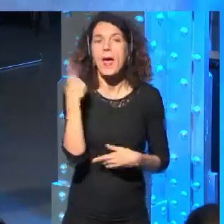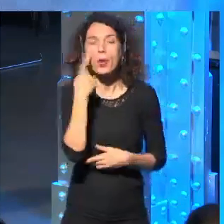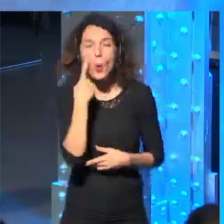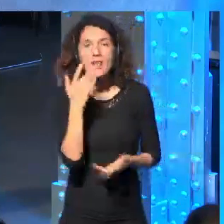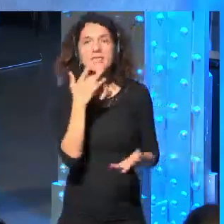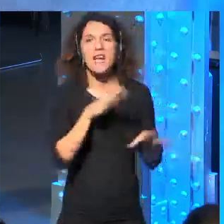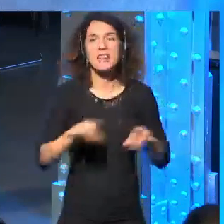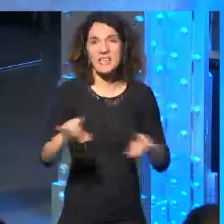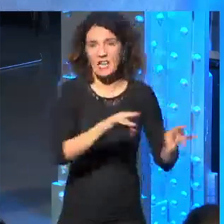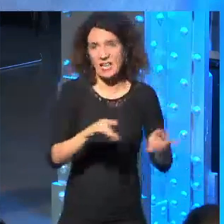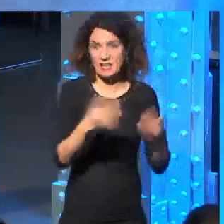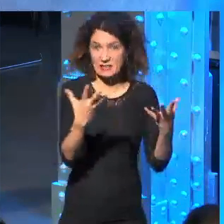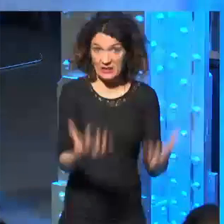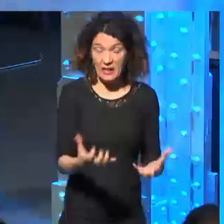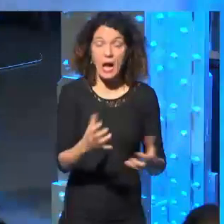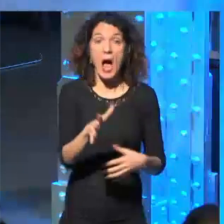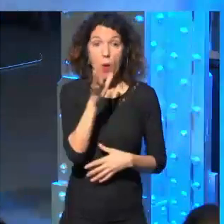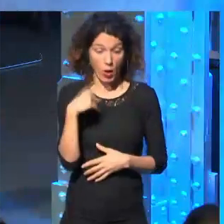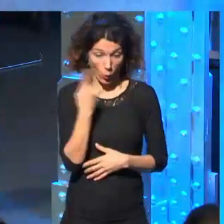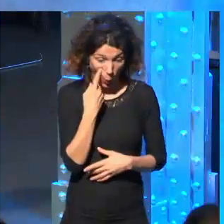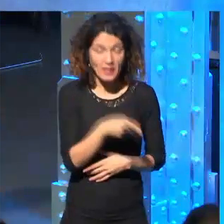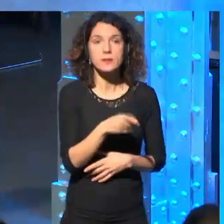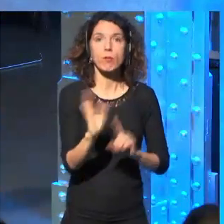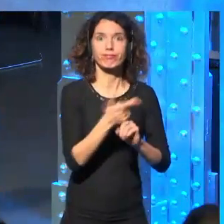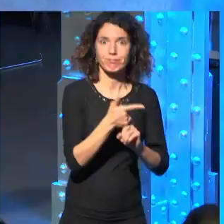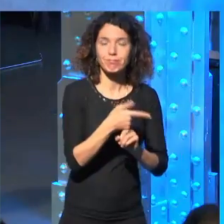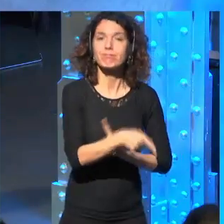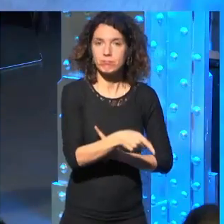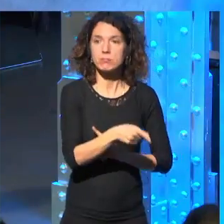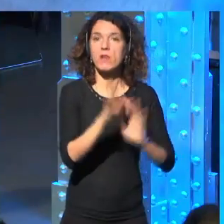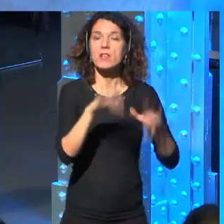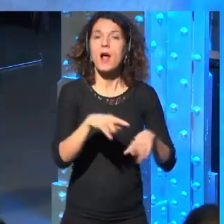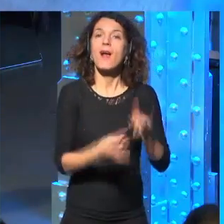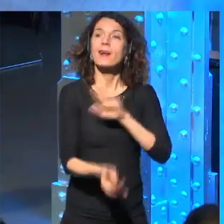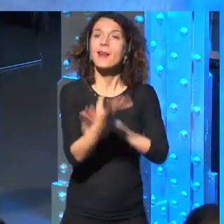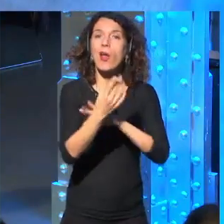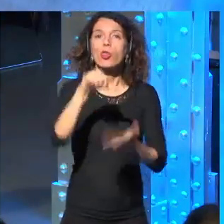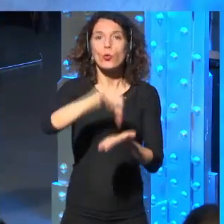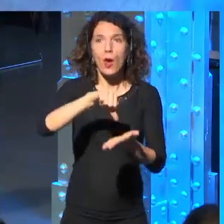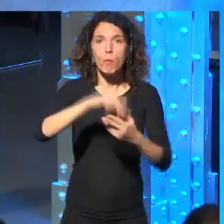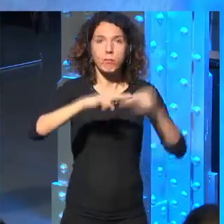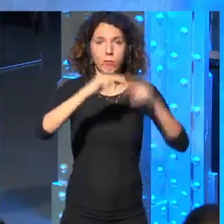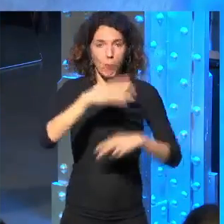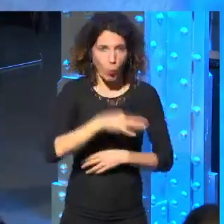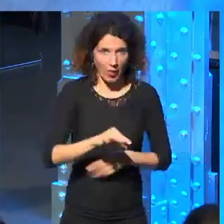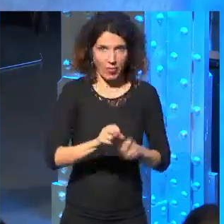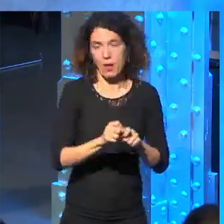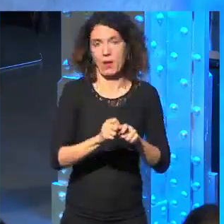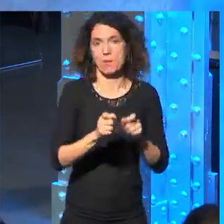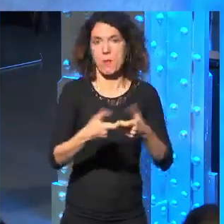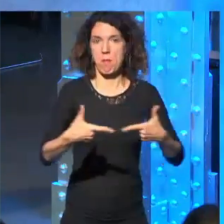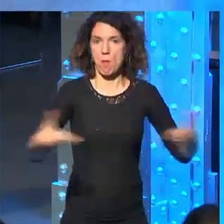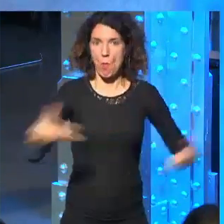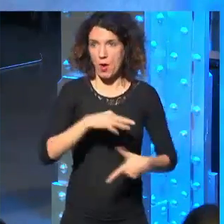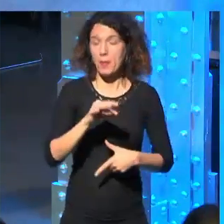there will be a farming, there will be a city there, or it will be all empty. In my part of the world, I'm sure it's